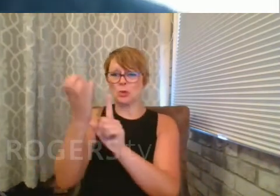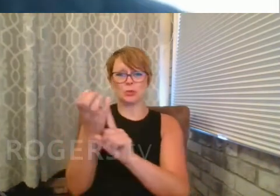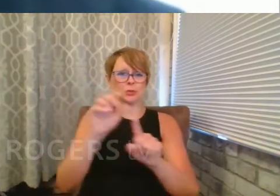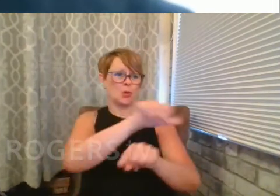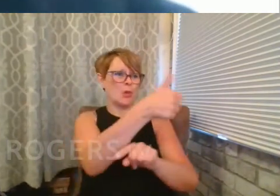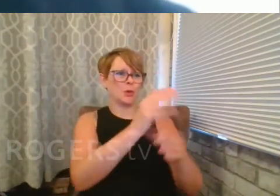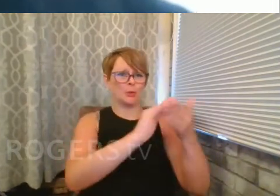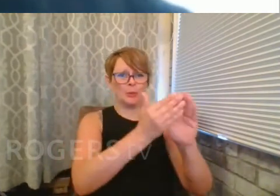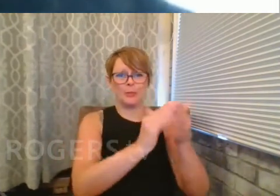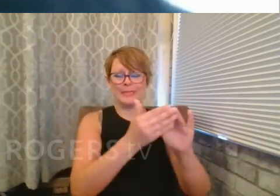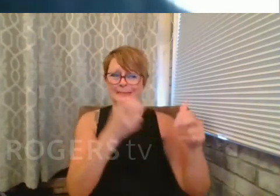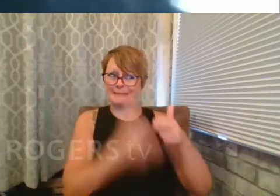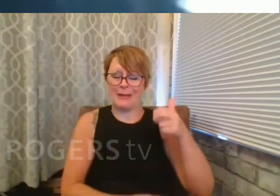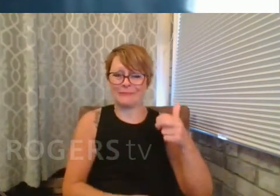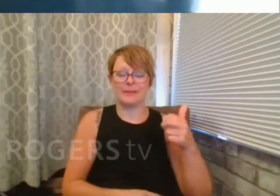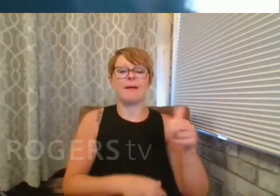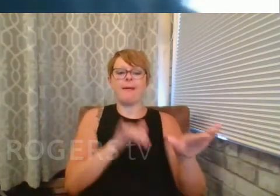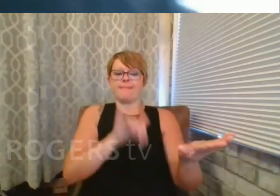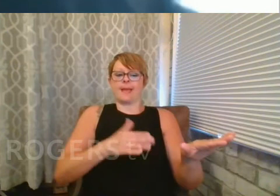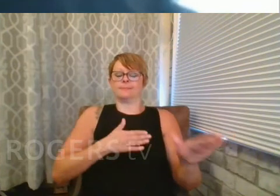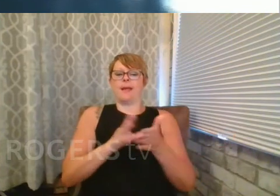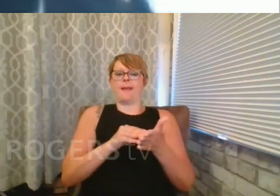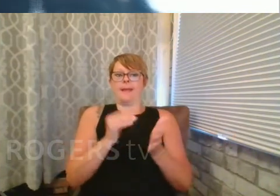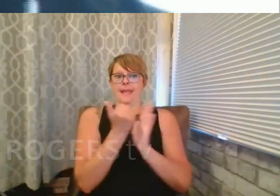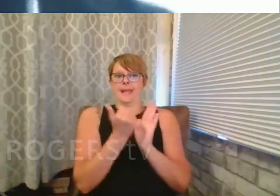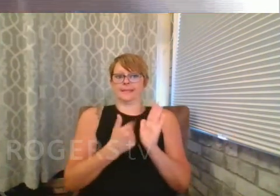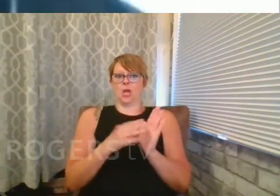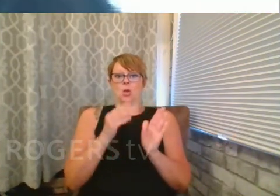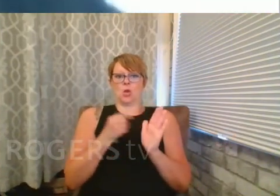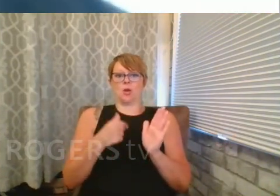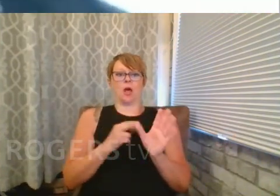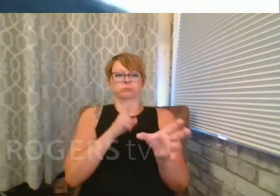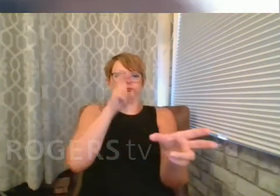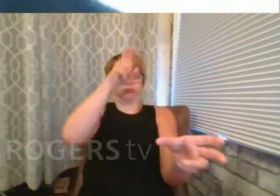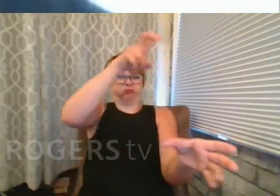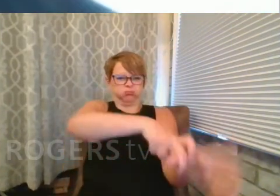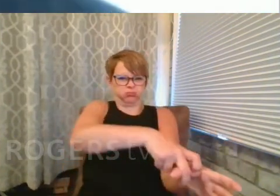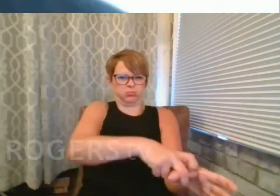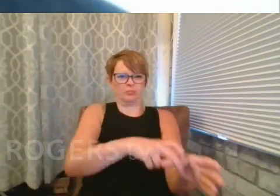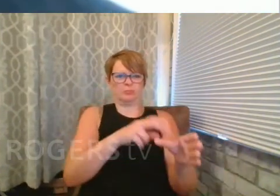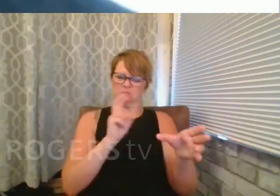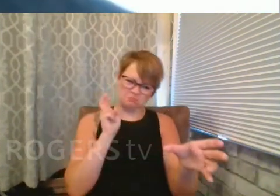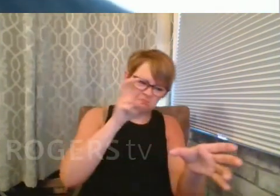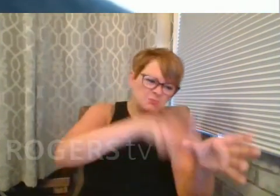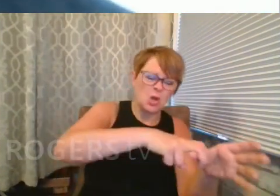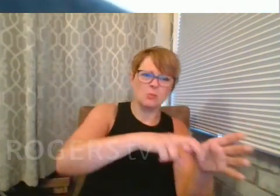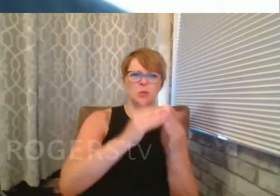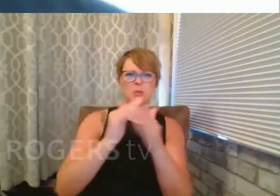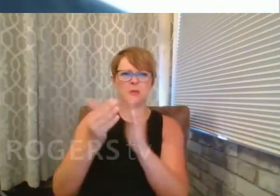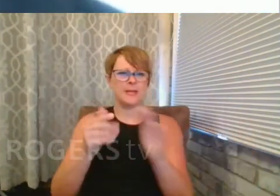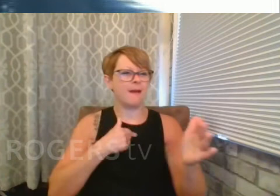I learned here. As soon as I came here, I jumped into the community. I made friends, made connections.